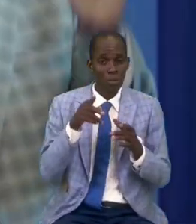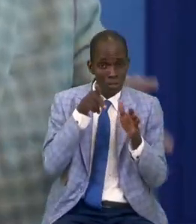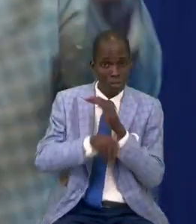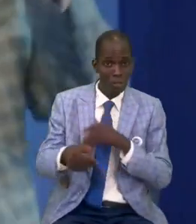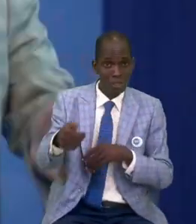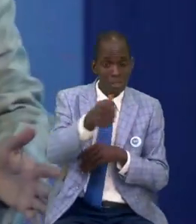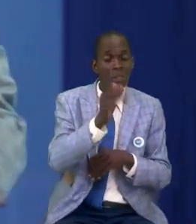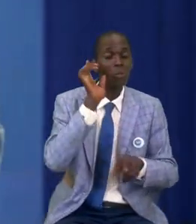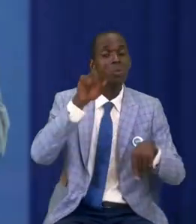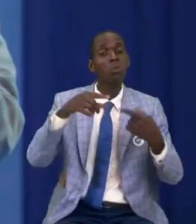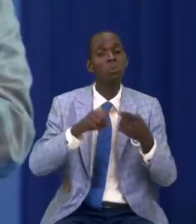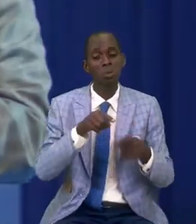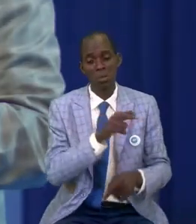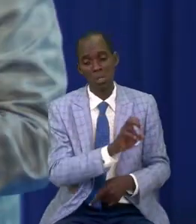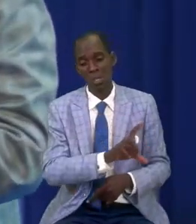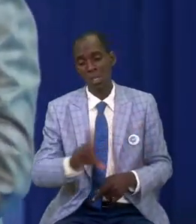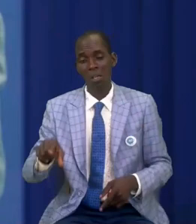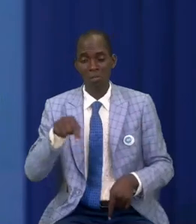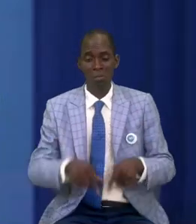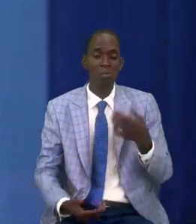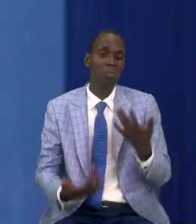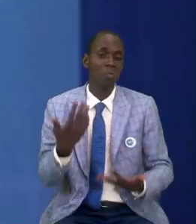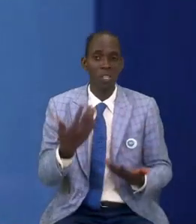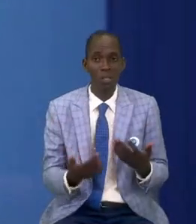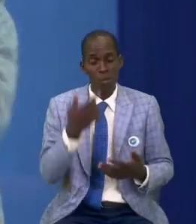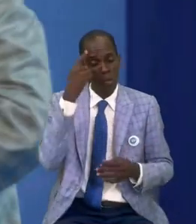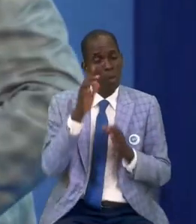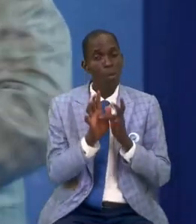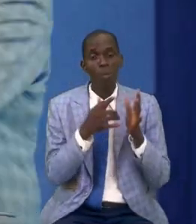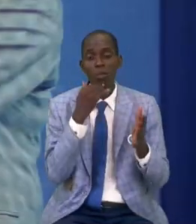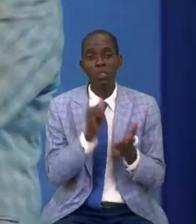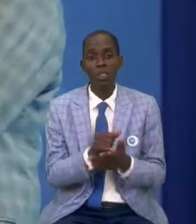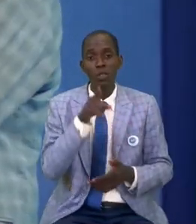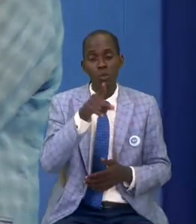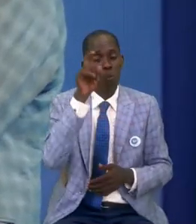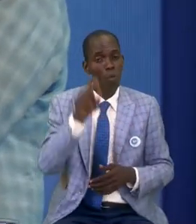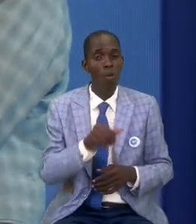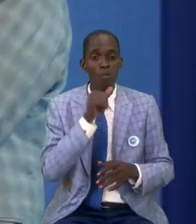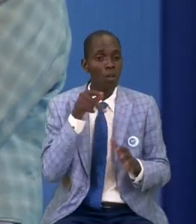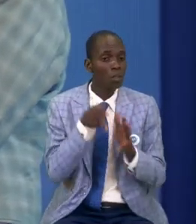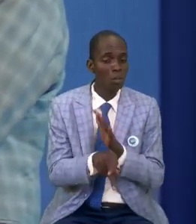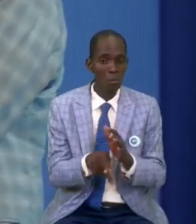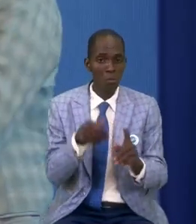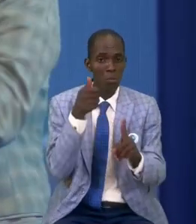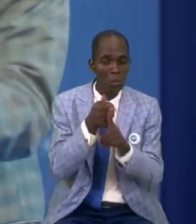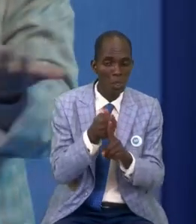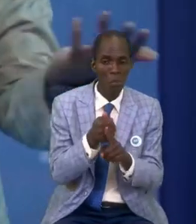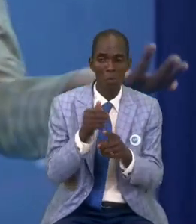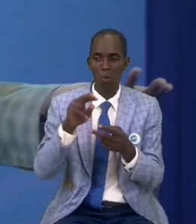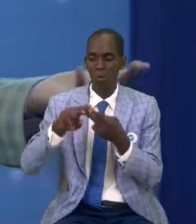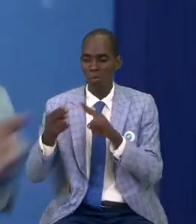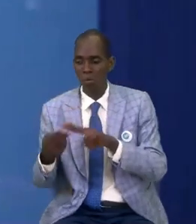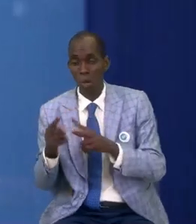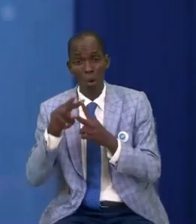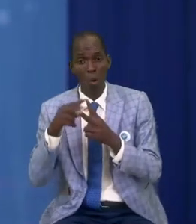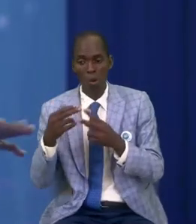shalt not kill. Whether yourself or your neighbor or anybody, because of unclean thoughts. That's why